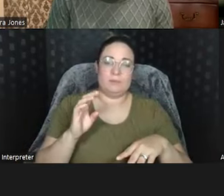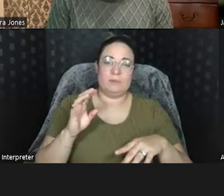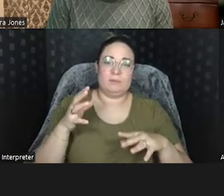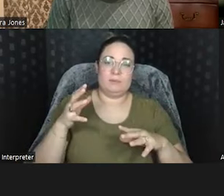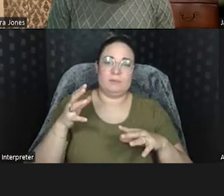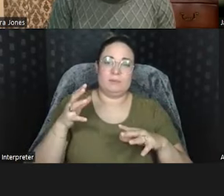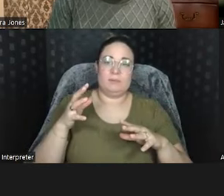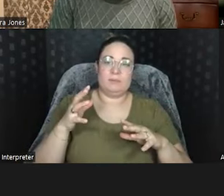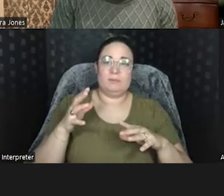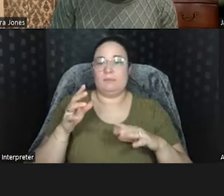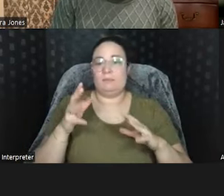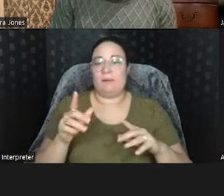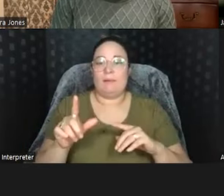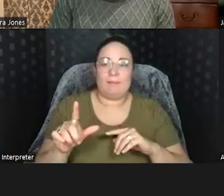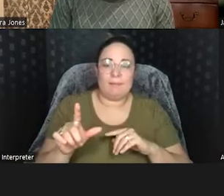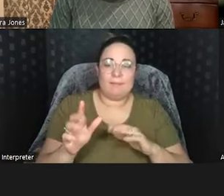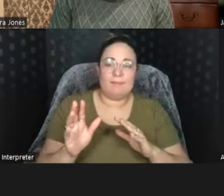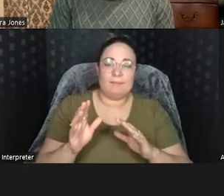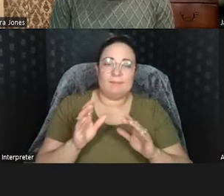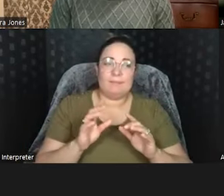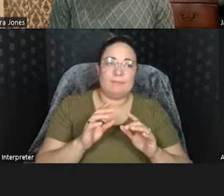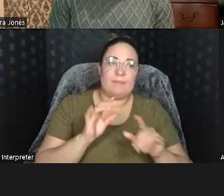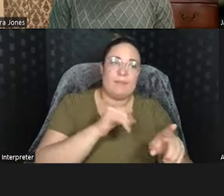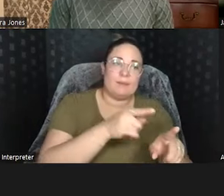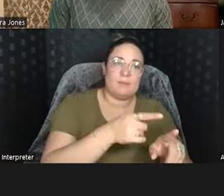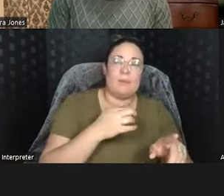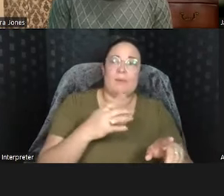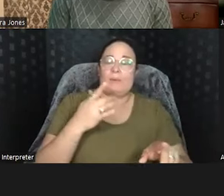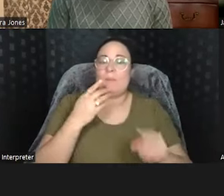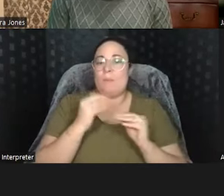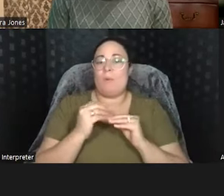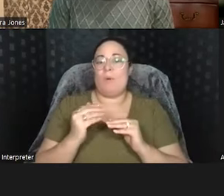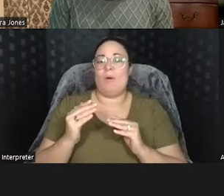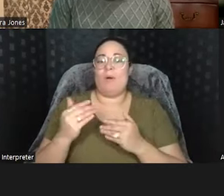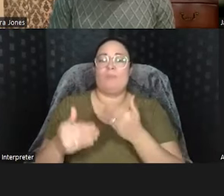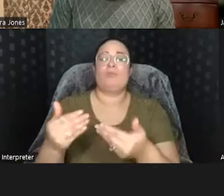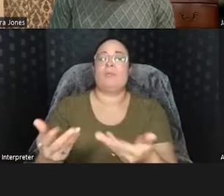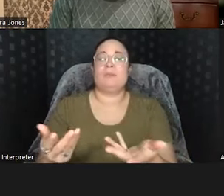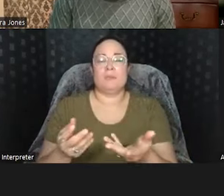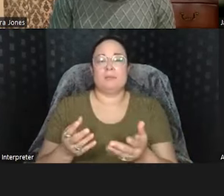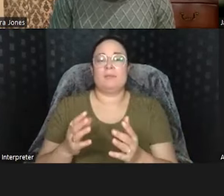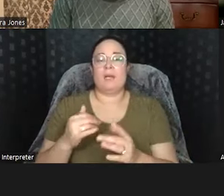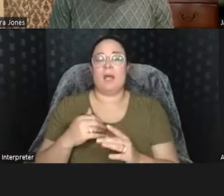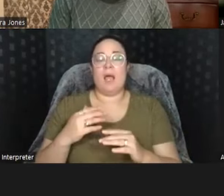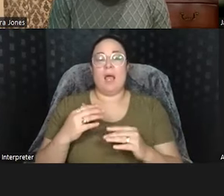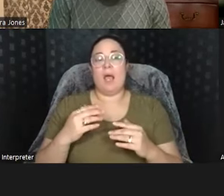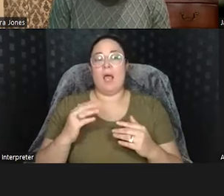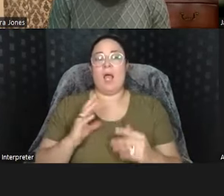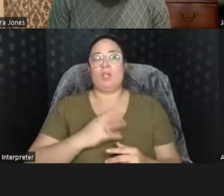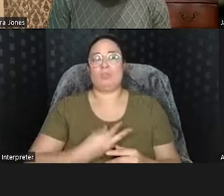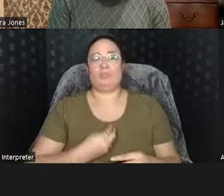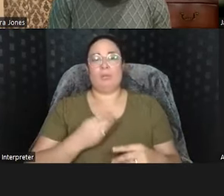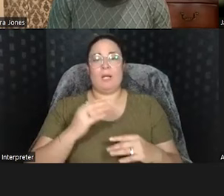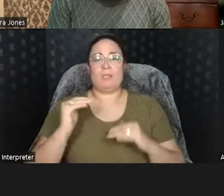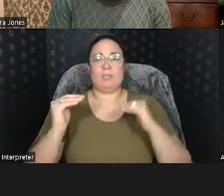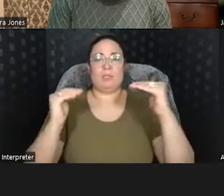left-leaning or consider themselves progressive say things like, I support trans adults are fine, but you know, I really don't know